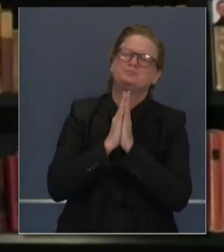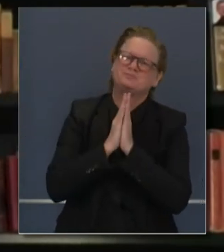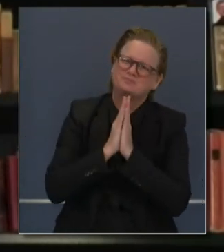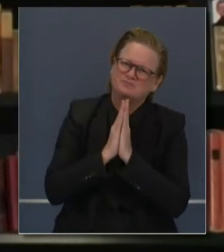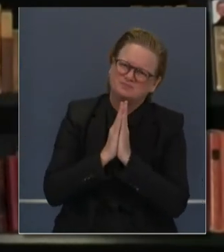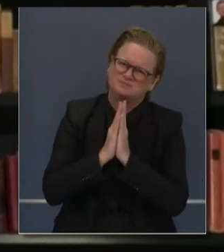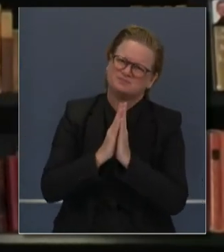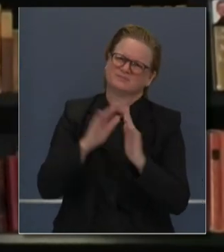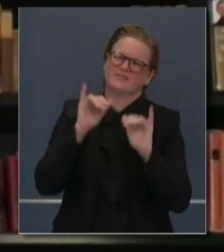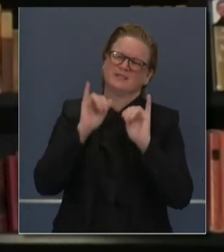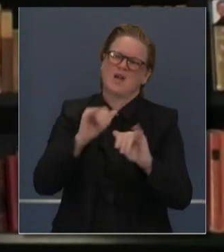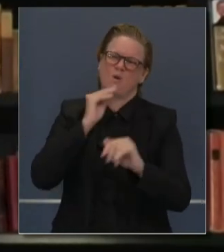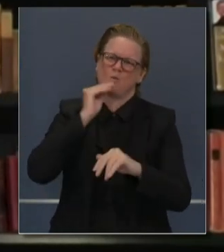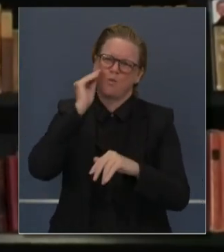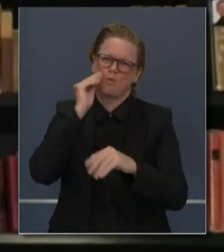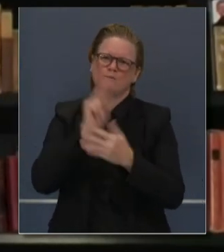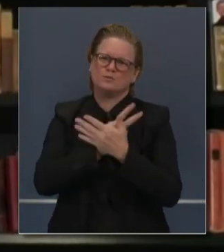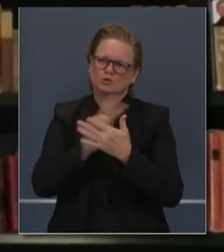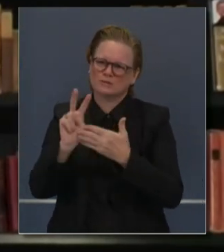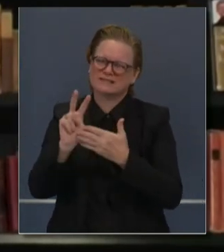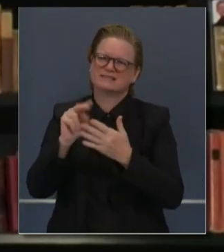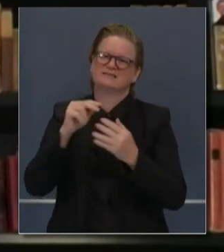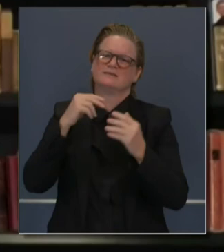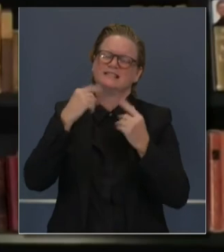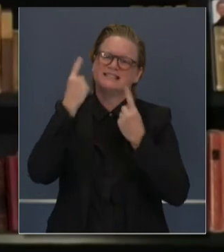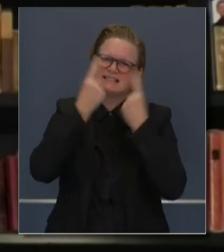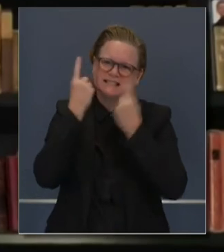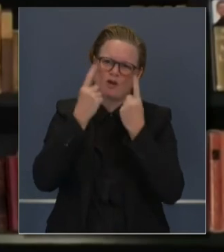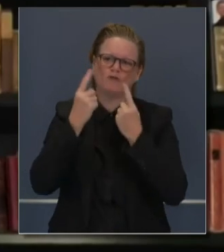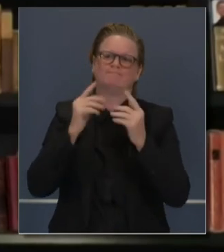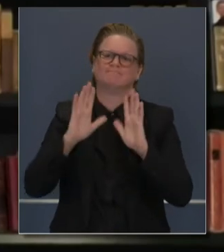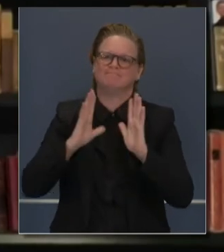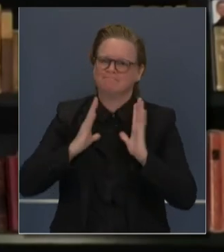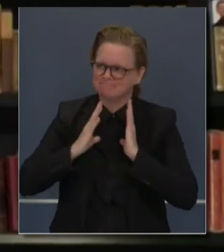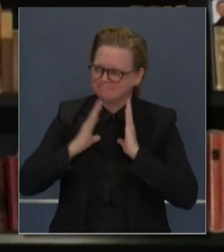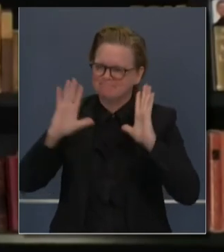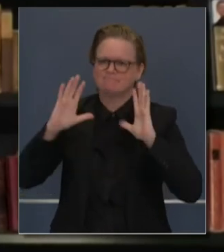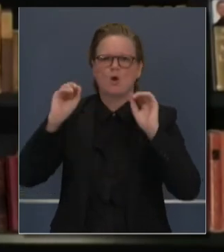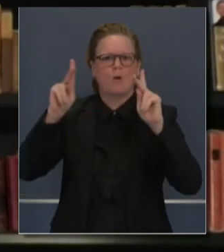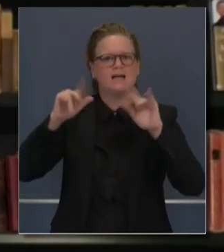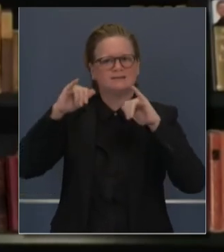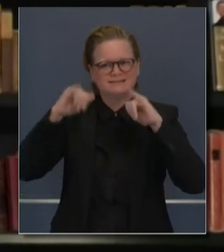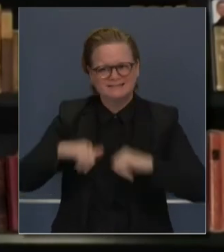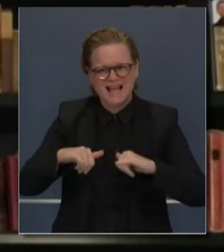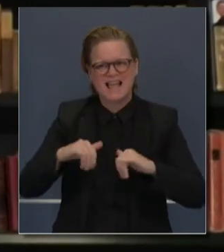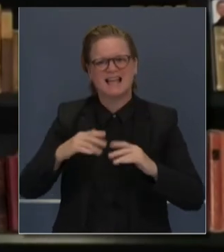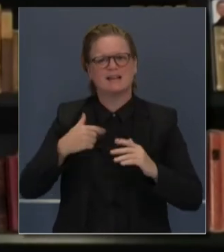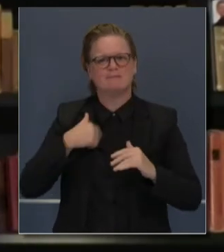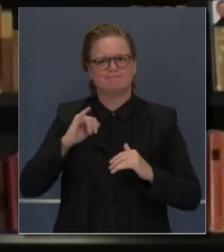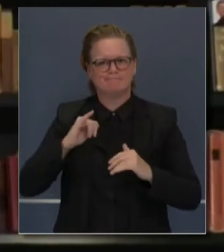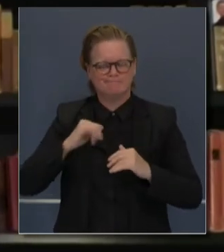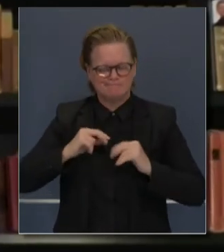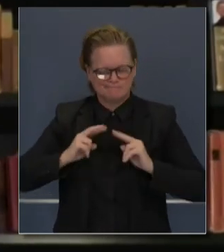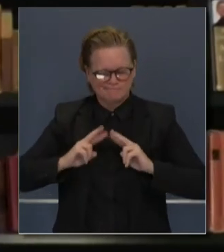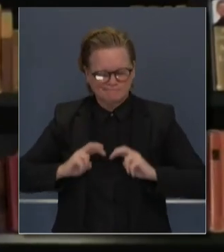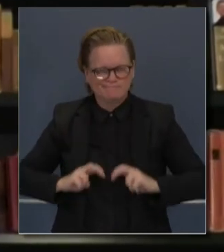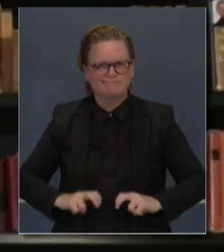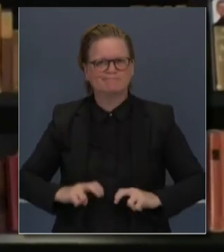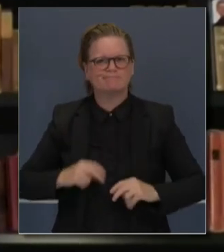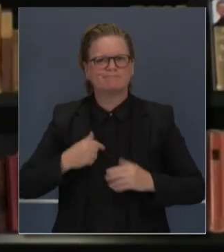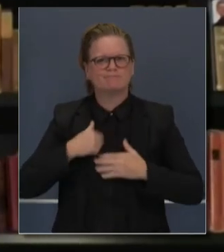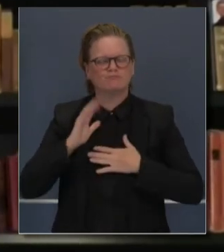consider very, very seriously the moment we're in, the difficulty and challenges we will face as a state, as a nation over the